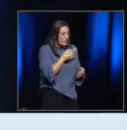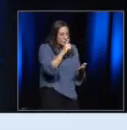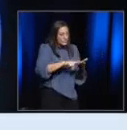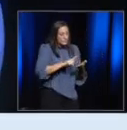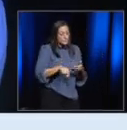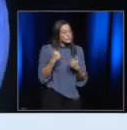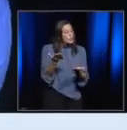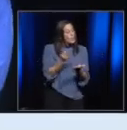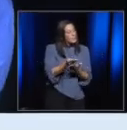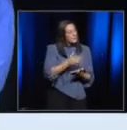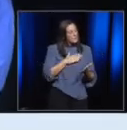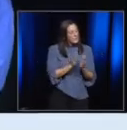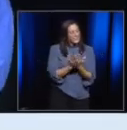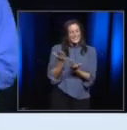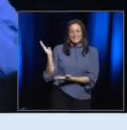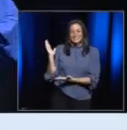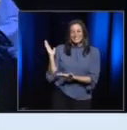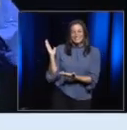book.